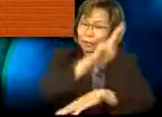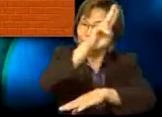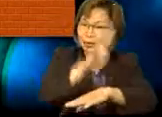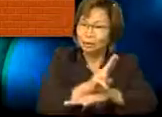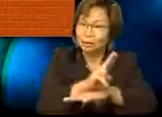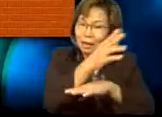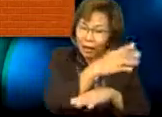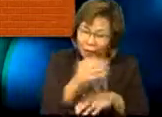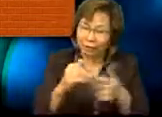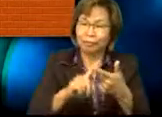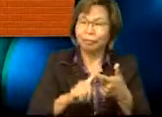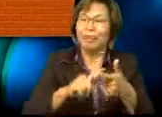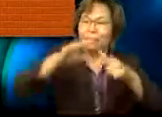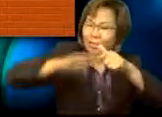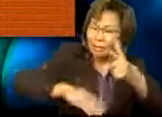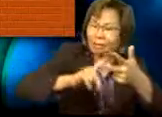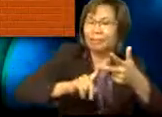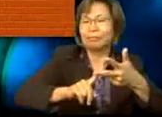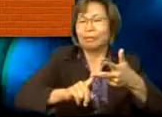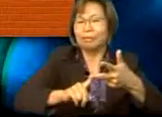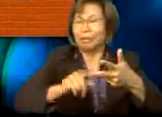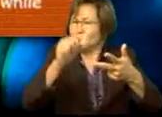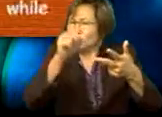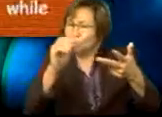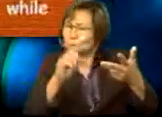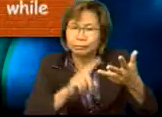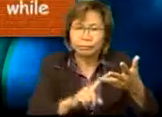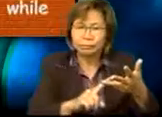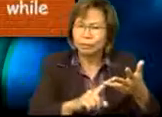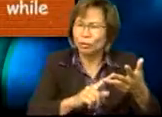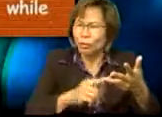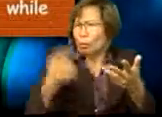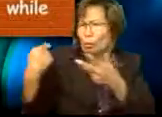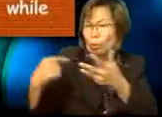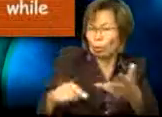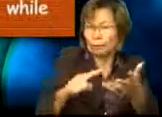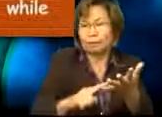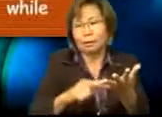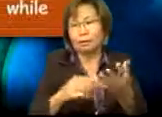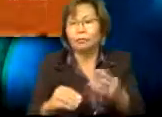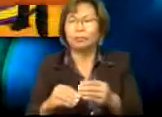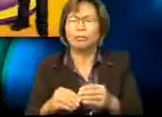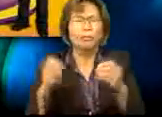then, so, while, and many more.